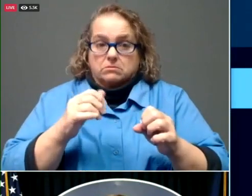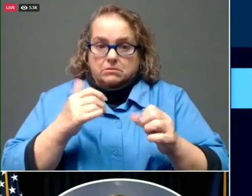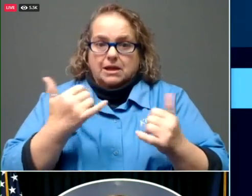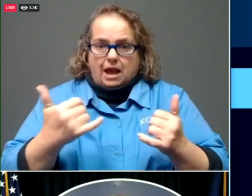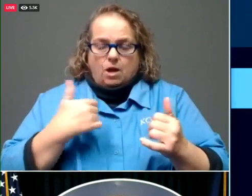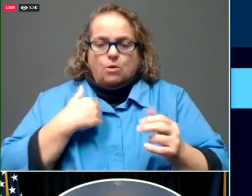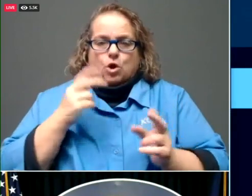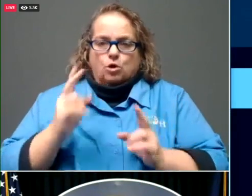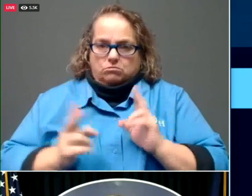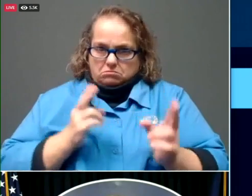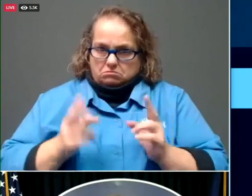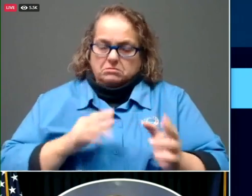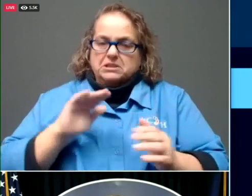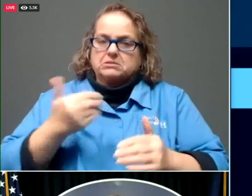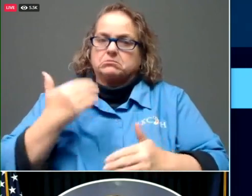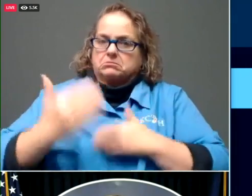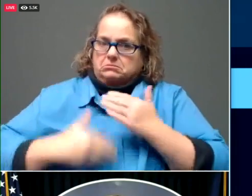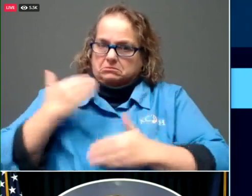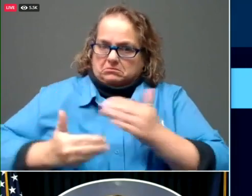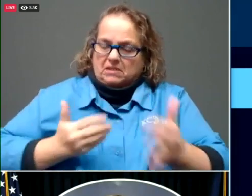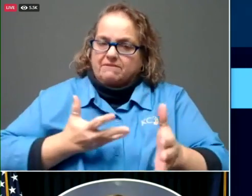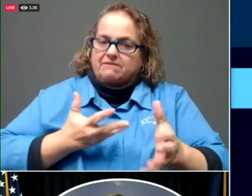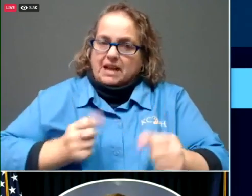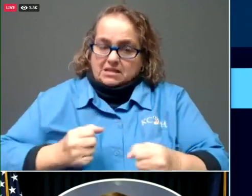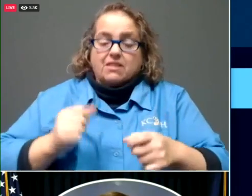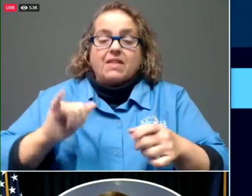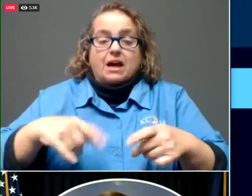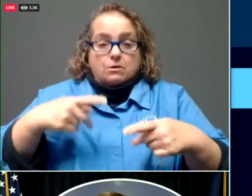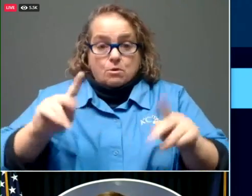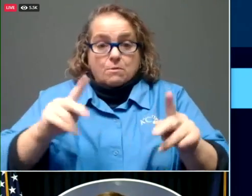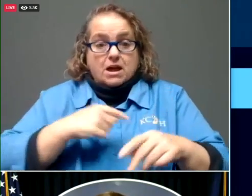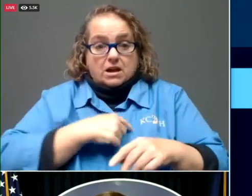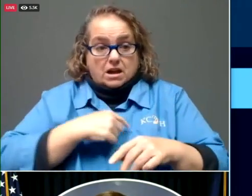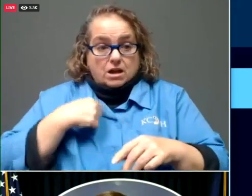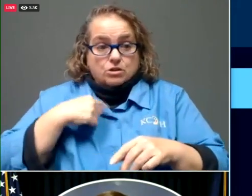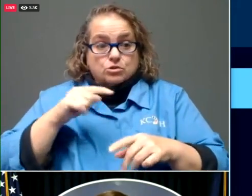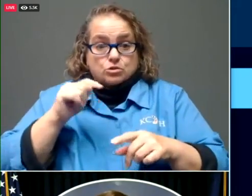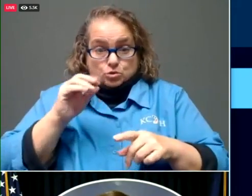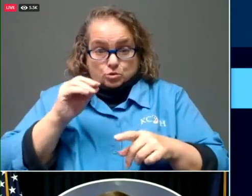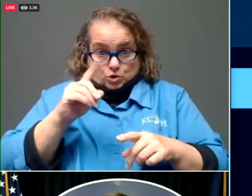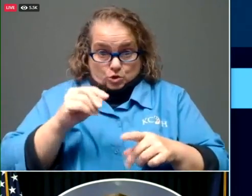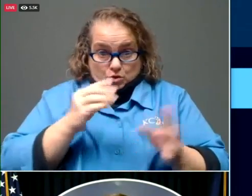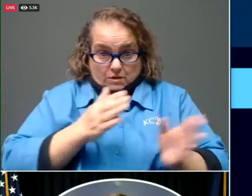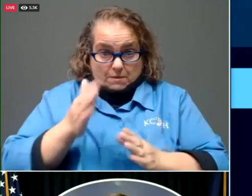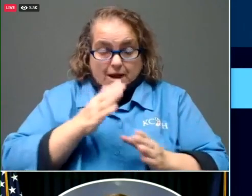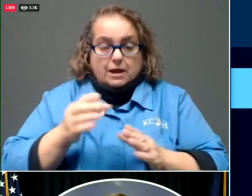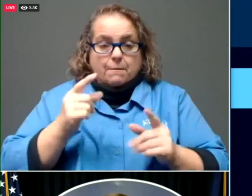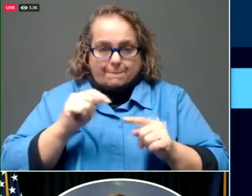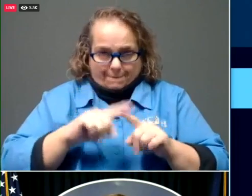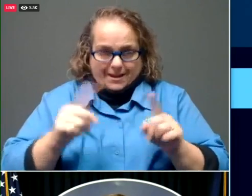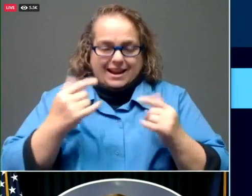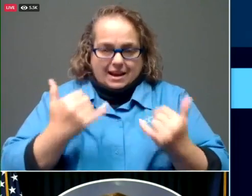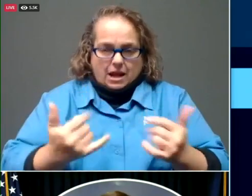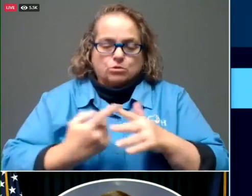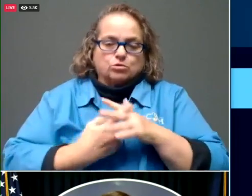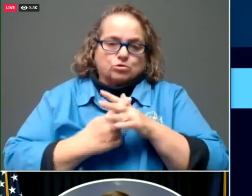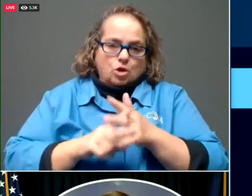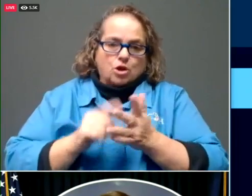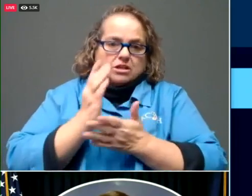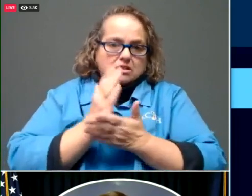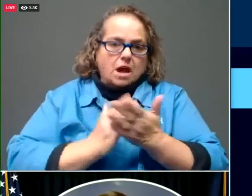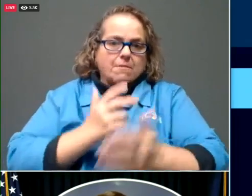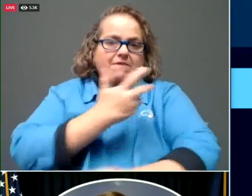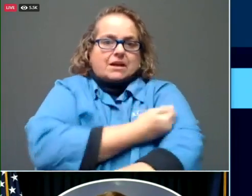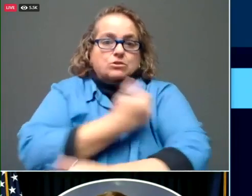pace, and that has allowed us to not only do the planning, but to start some of these vaccinations. And today we can